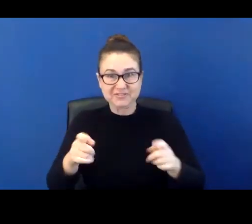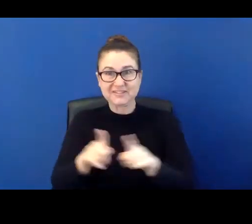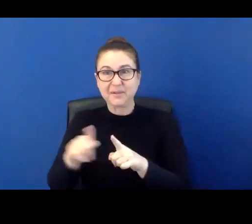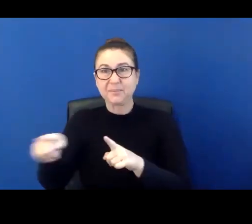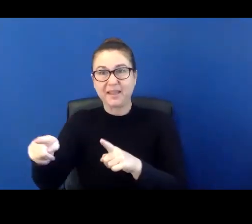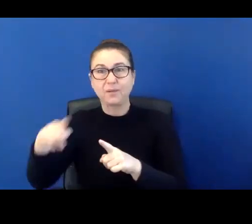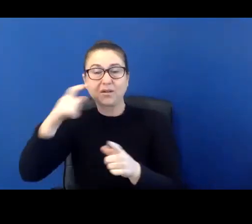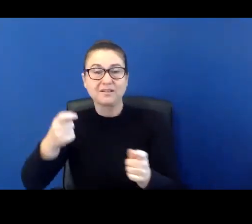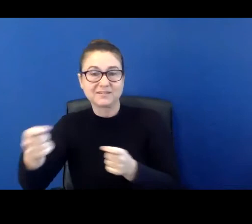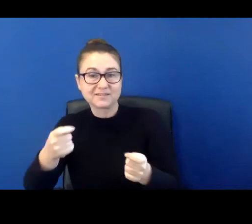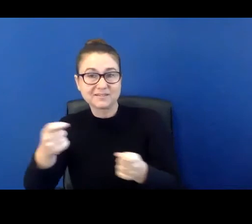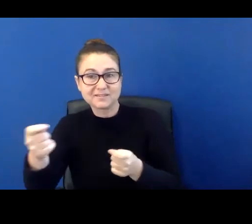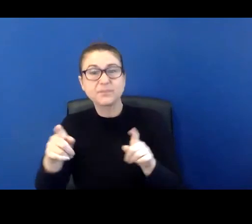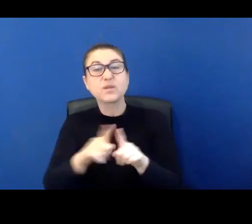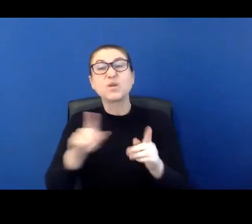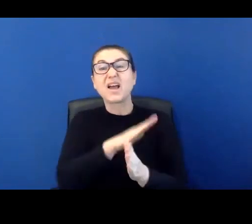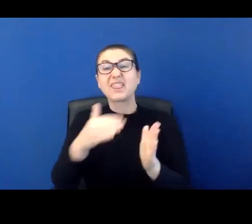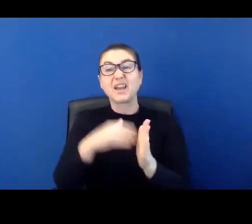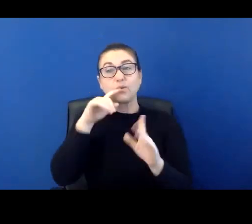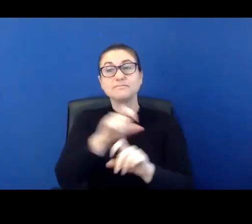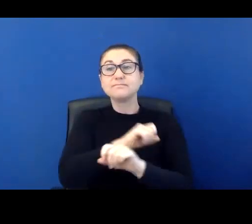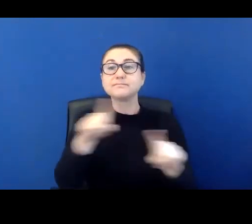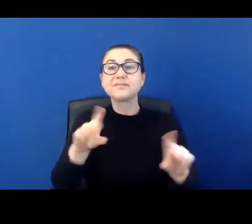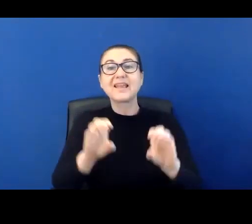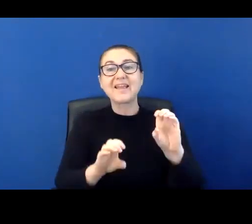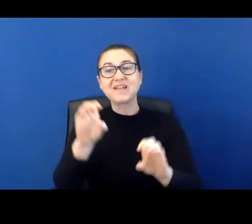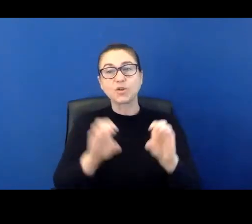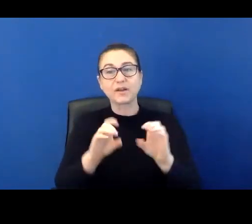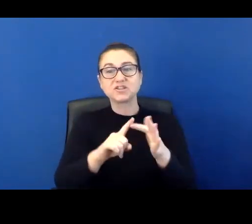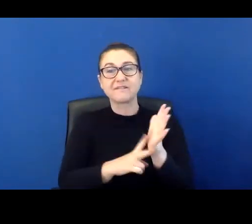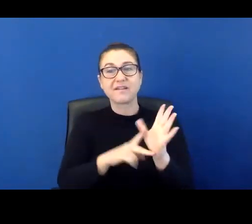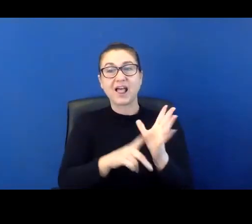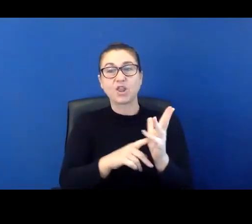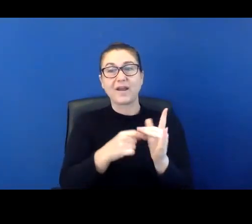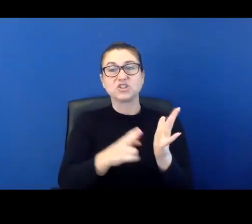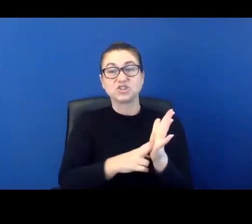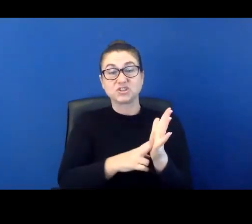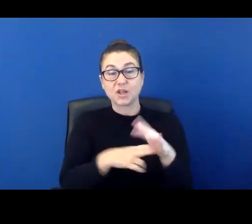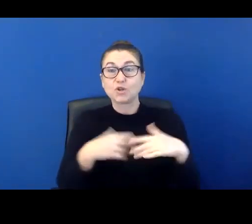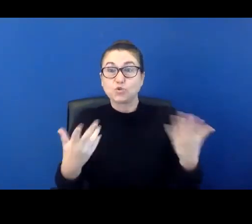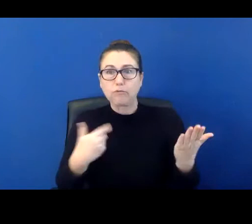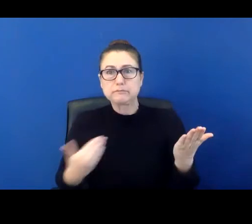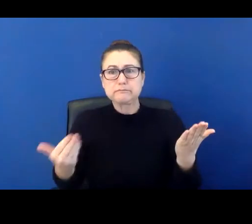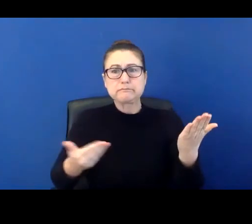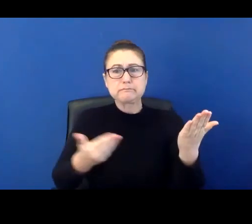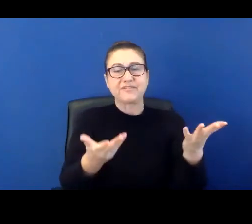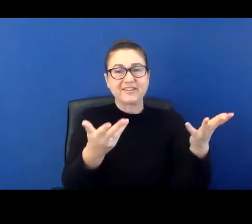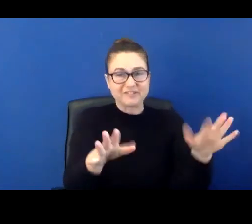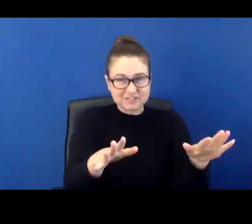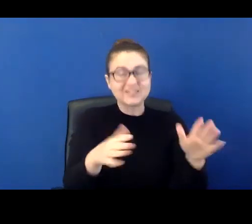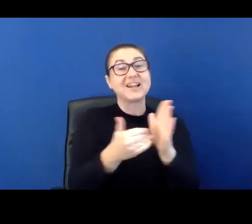event, we'll be sending out an evaluation survey as well. So without any further ado, I'd like to hand over